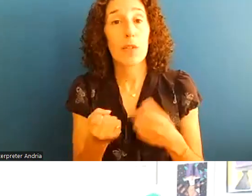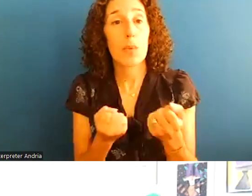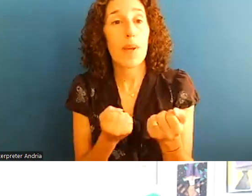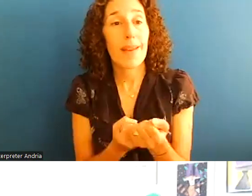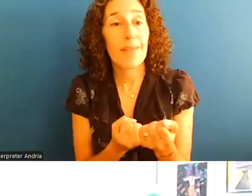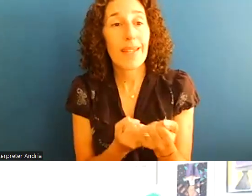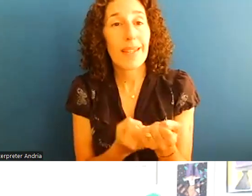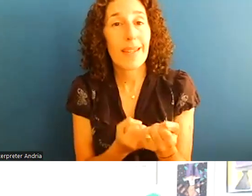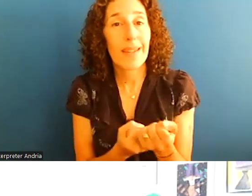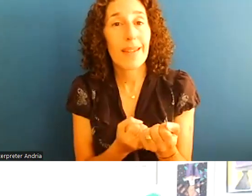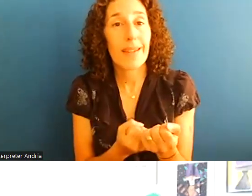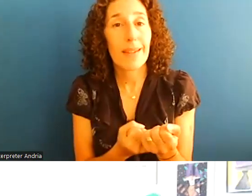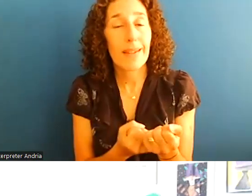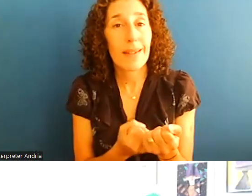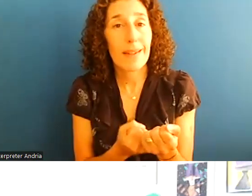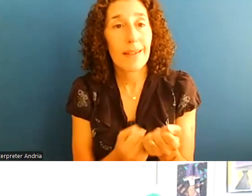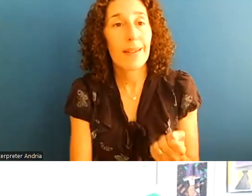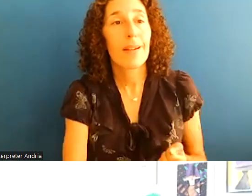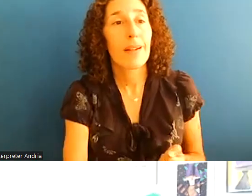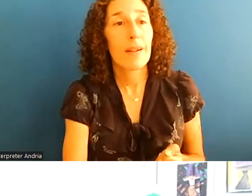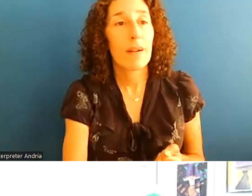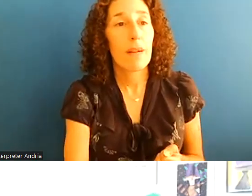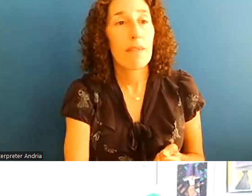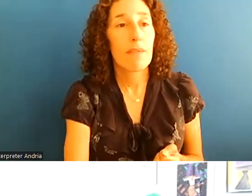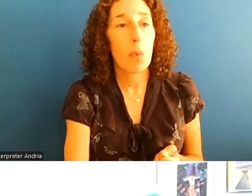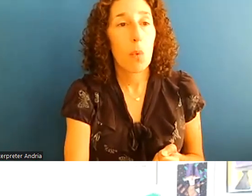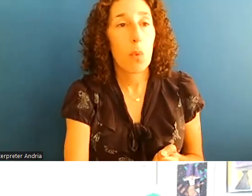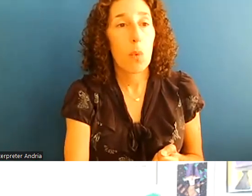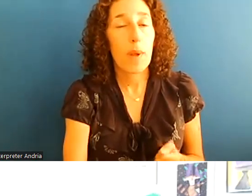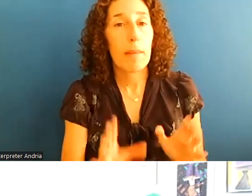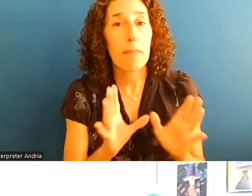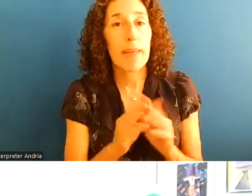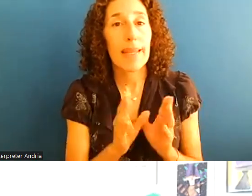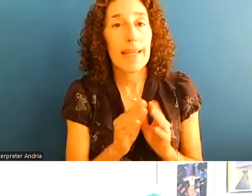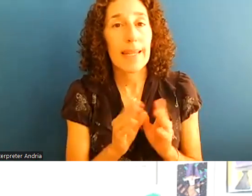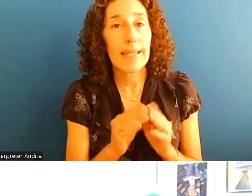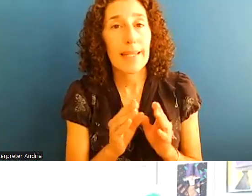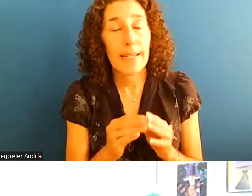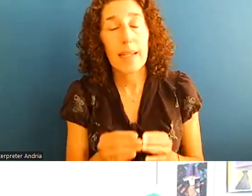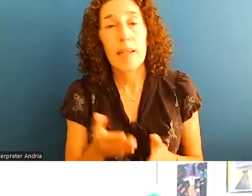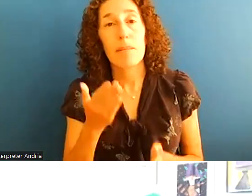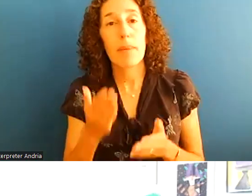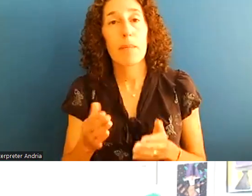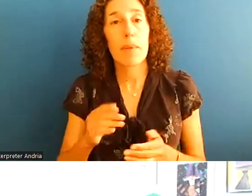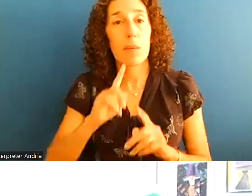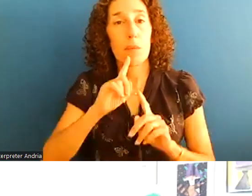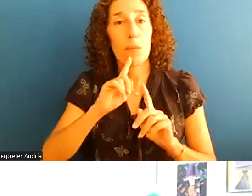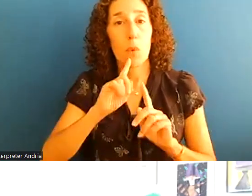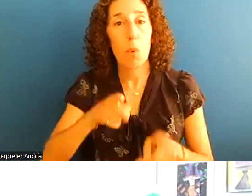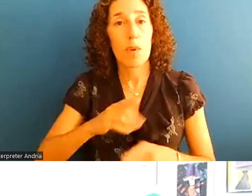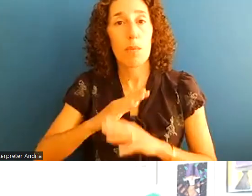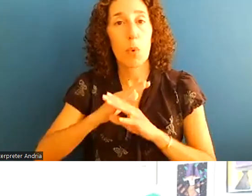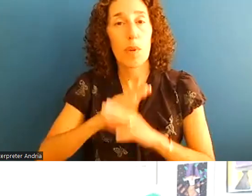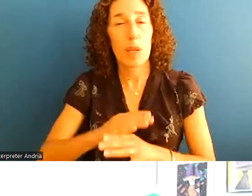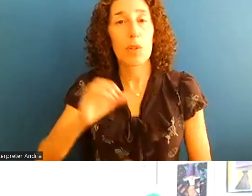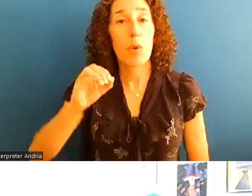law enforcement or the survivor. So again, whether it's for a protective order, the temporary, the final, if they want us there, we're going to be